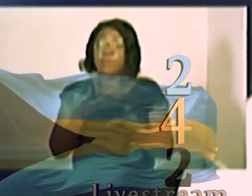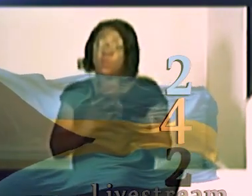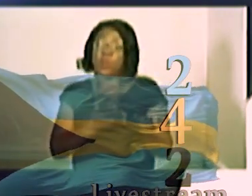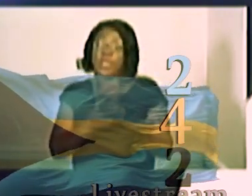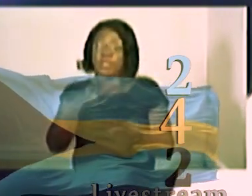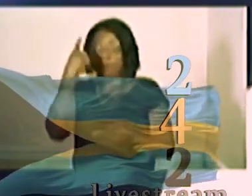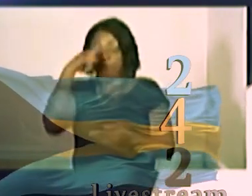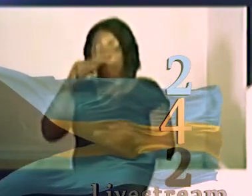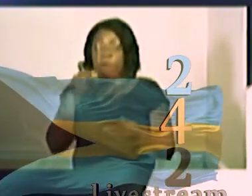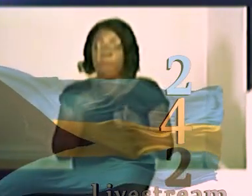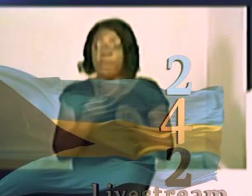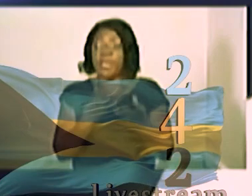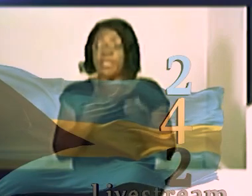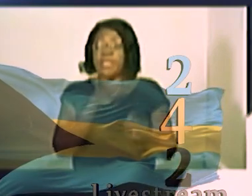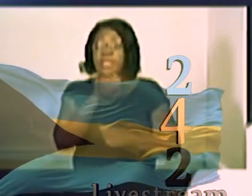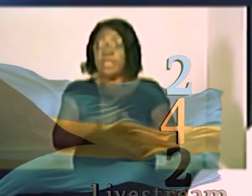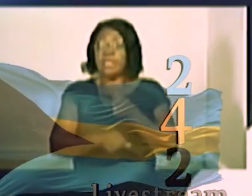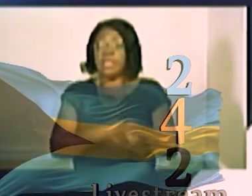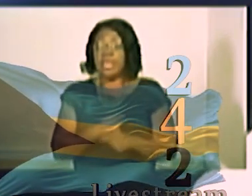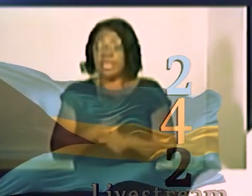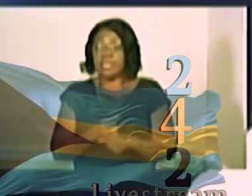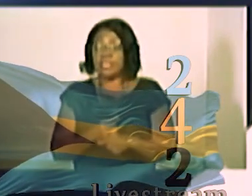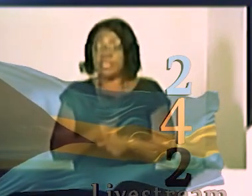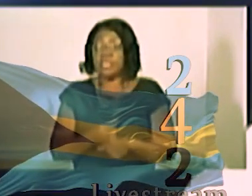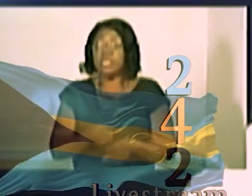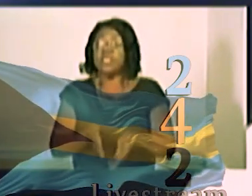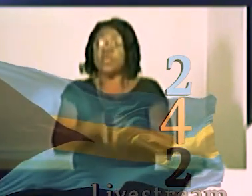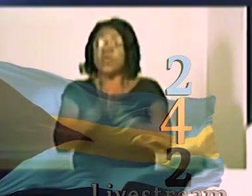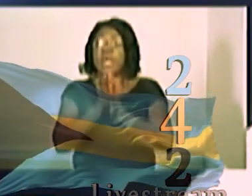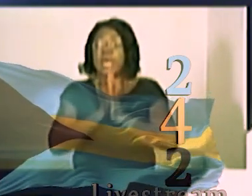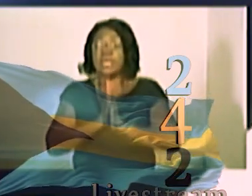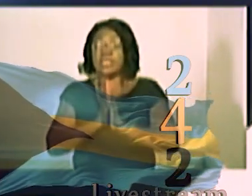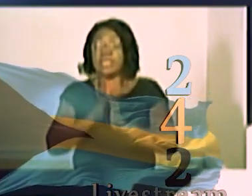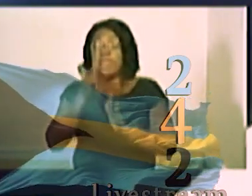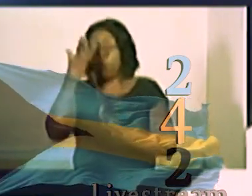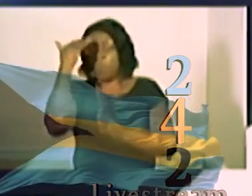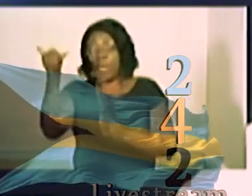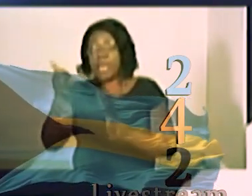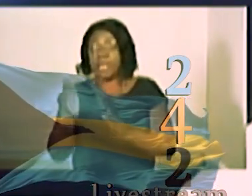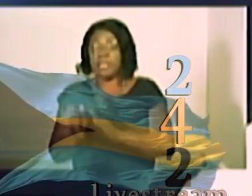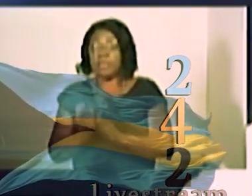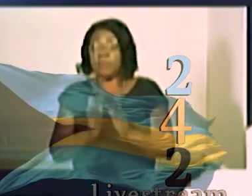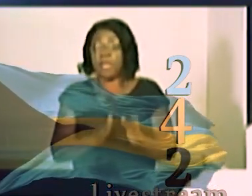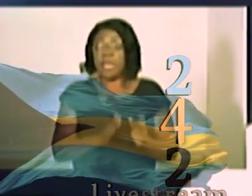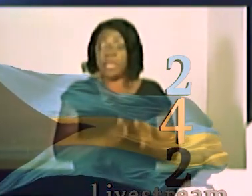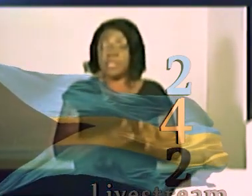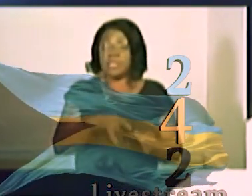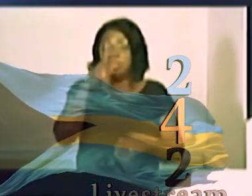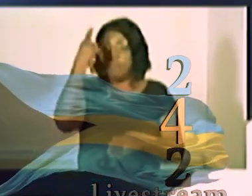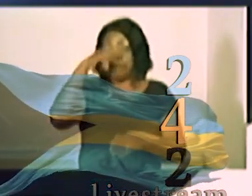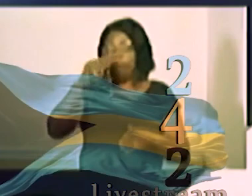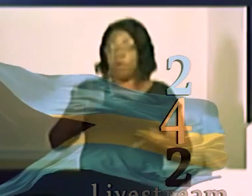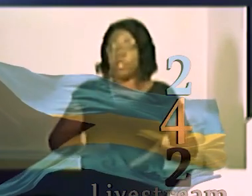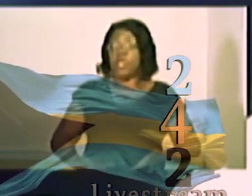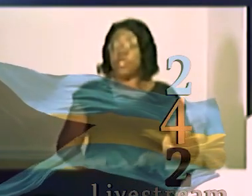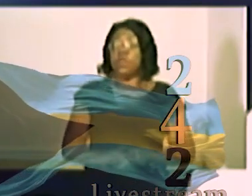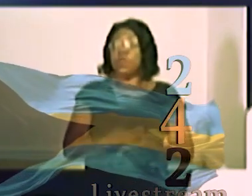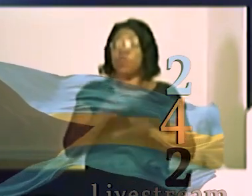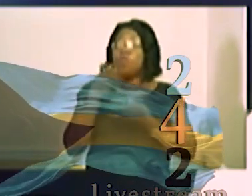a defined directive as to why the plans were scrapped for the new Grand Bahama Hospital?